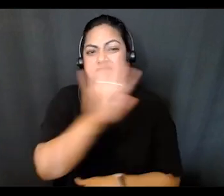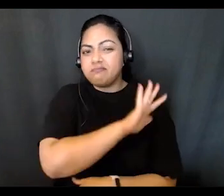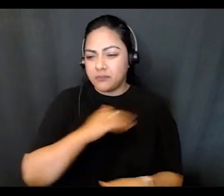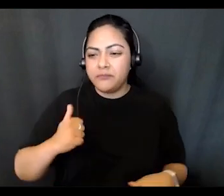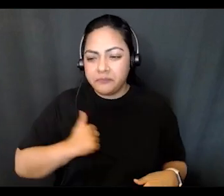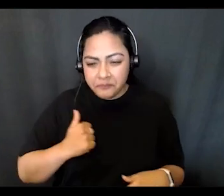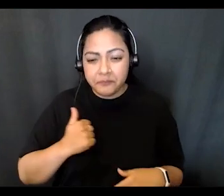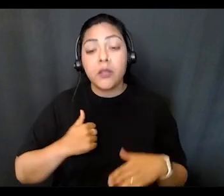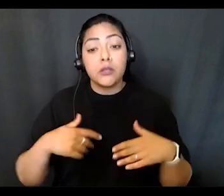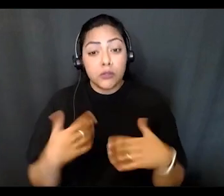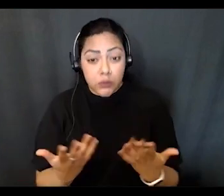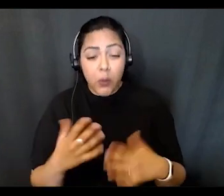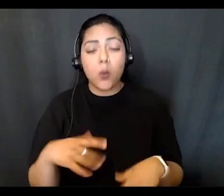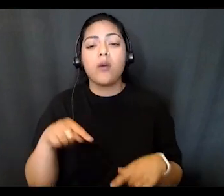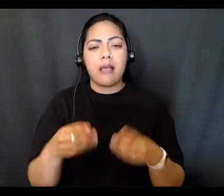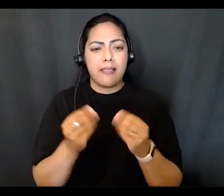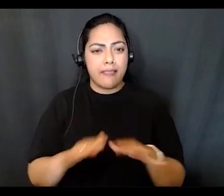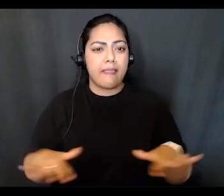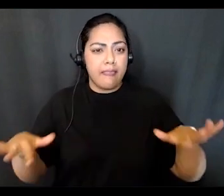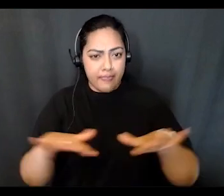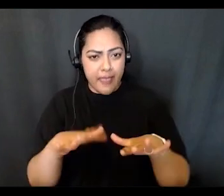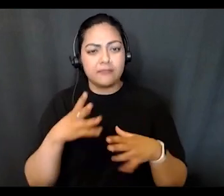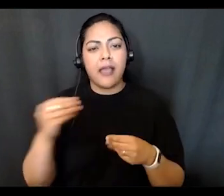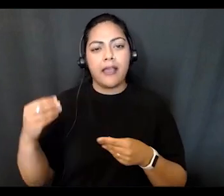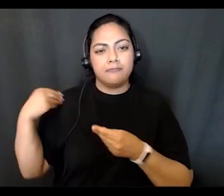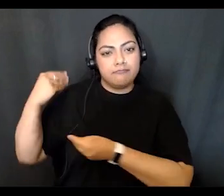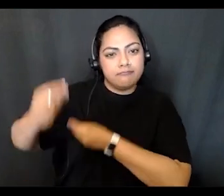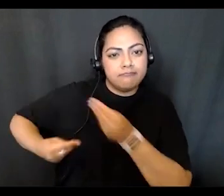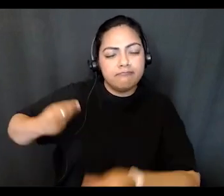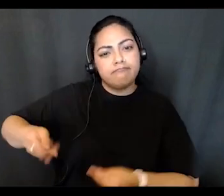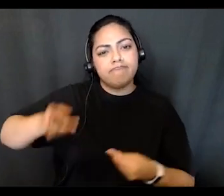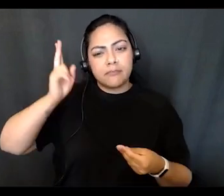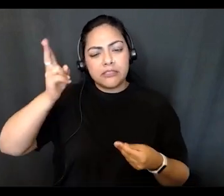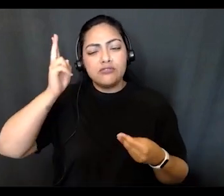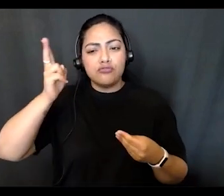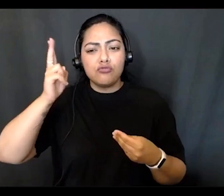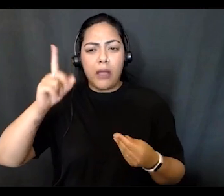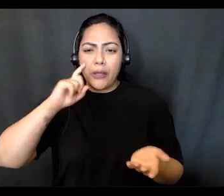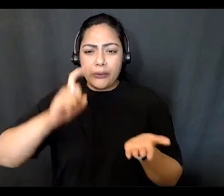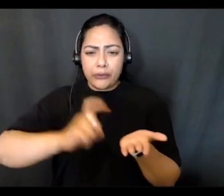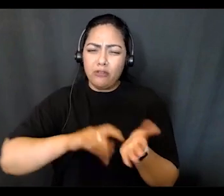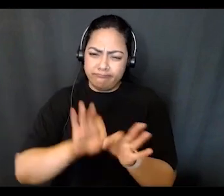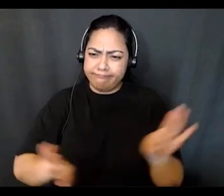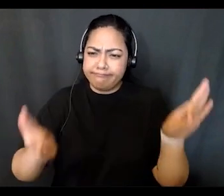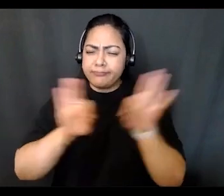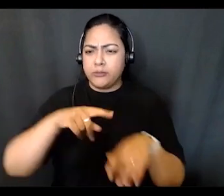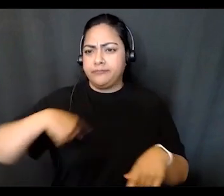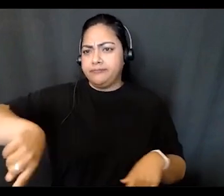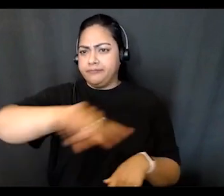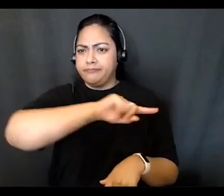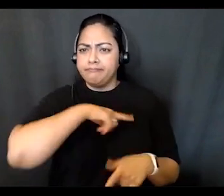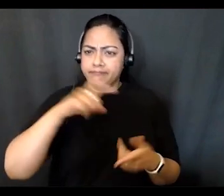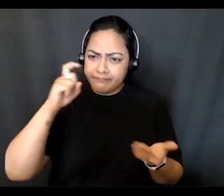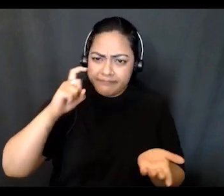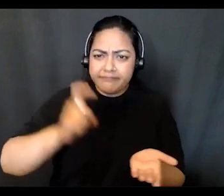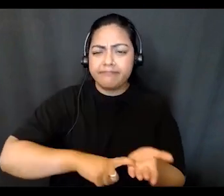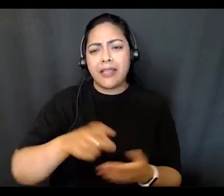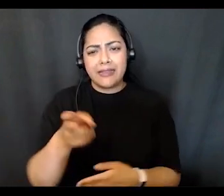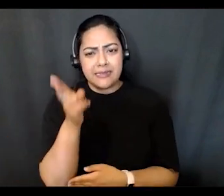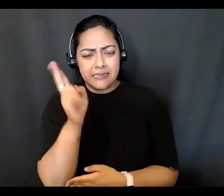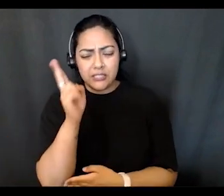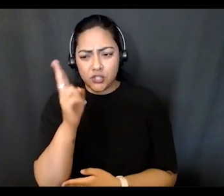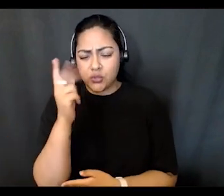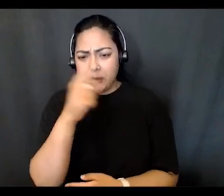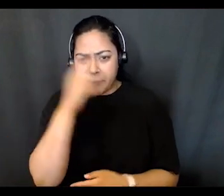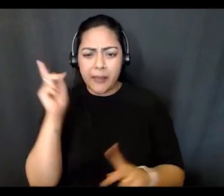country. And so this is our land and ancestral acknowledgement. I think it's important for us to recognize the history that Black